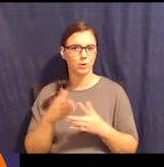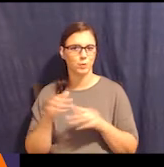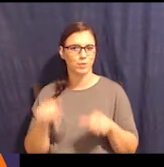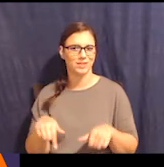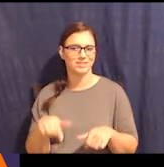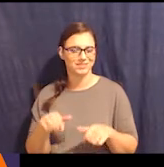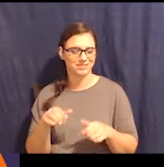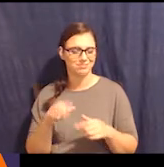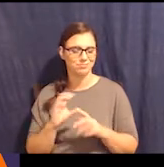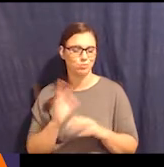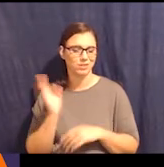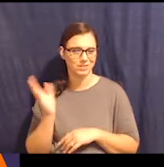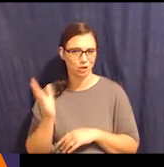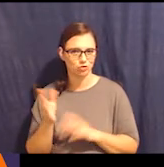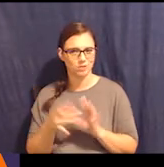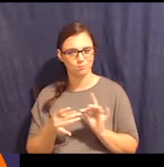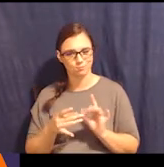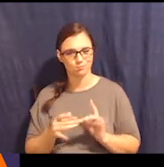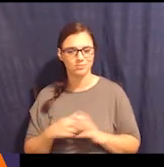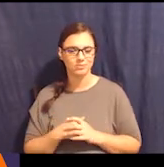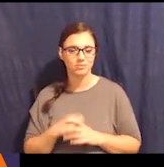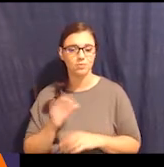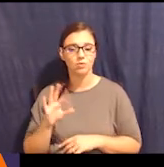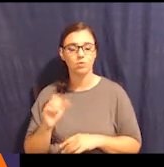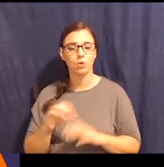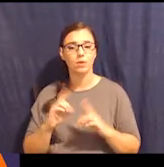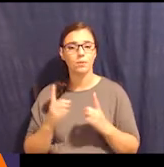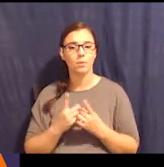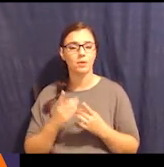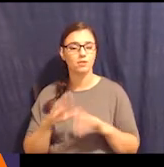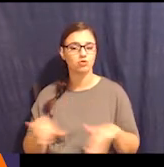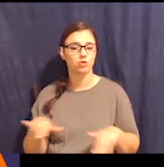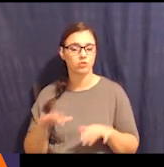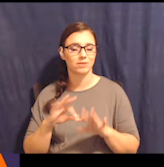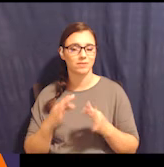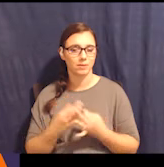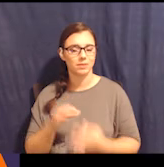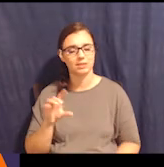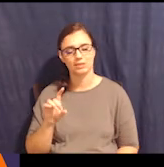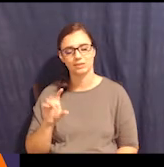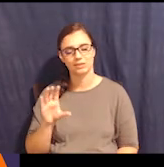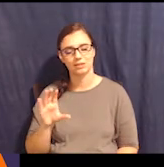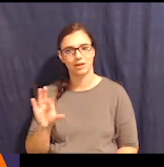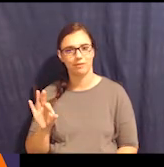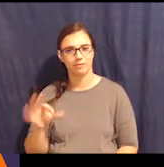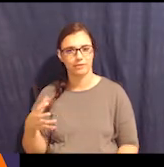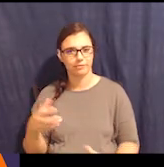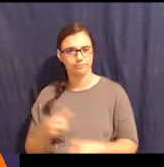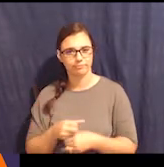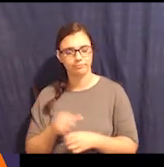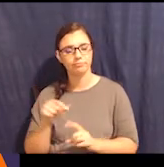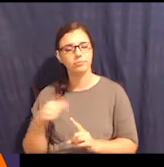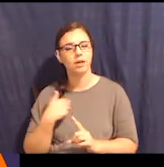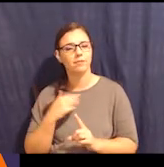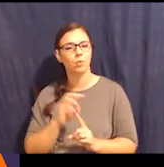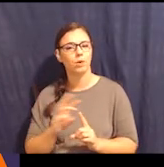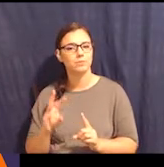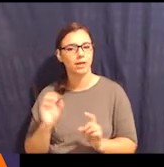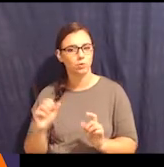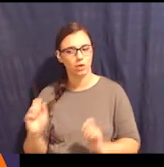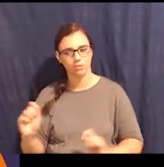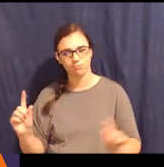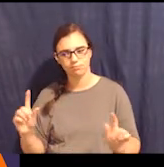and Families, or DCF for short, has a website where you can go to locate and contact your managing